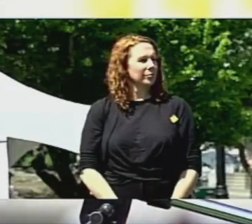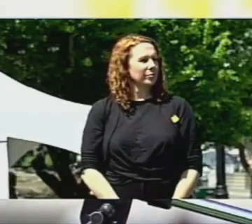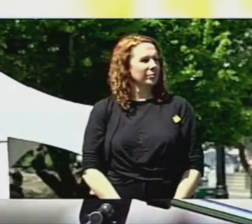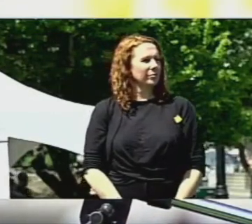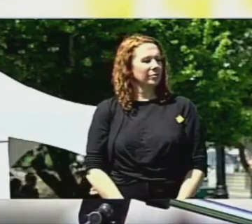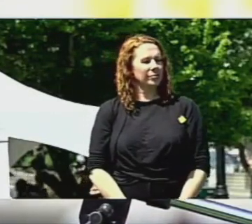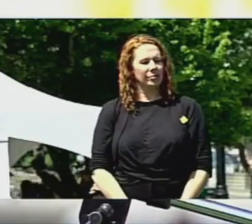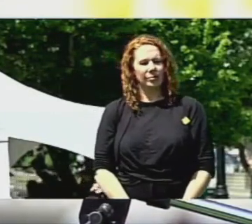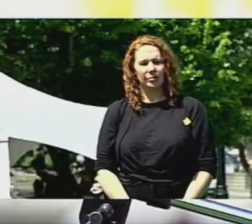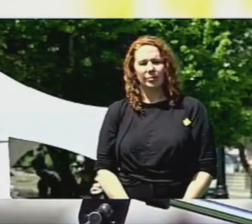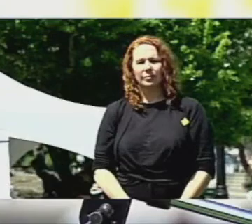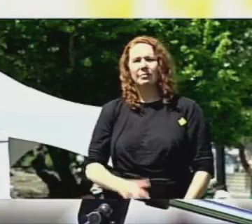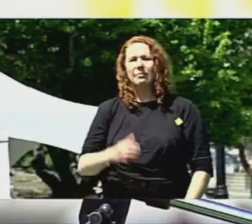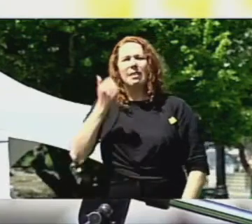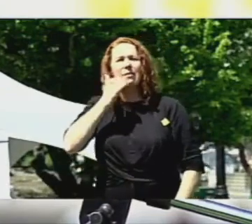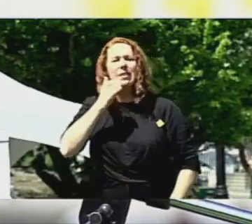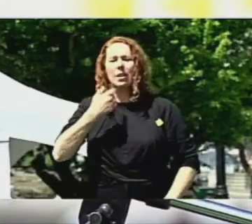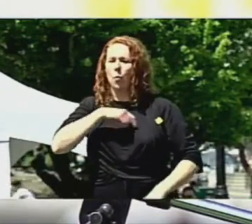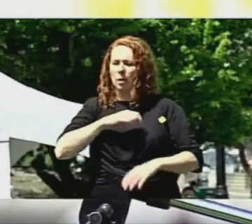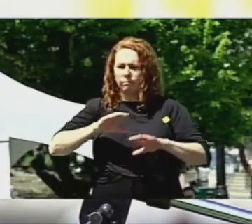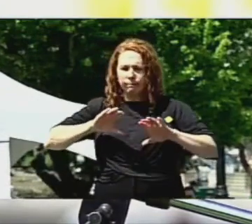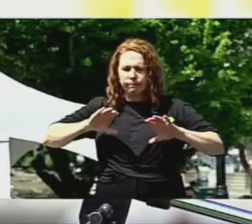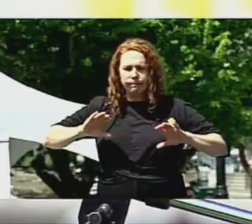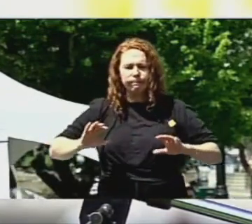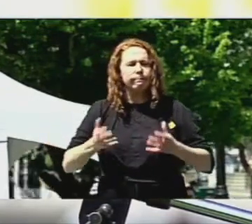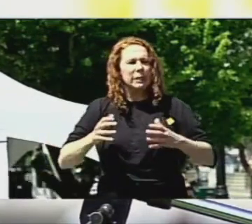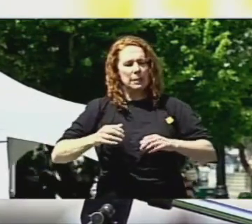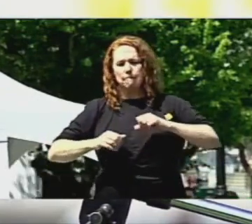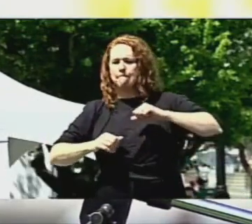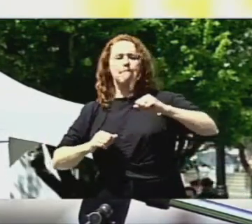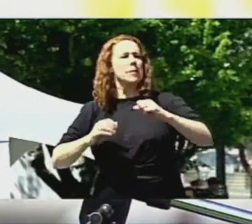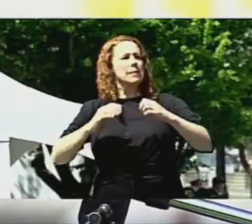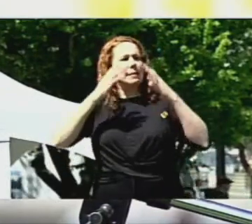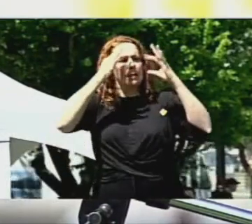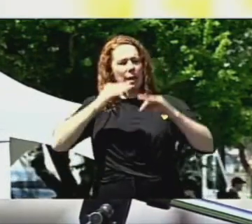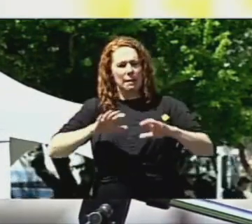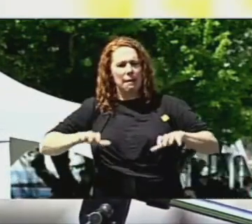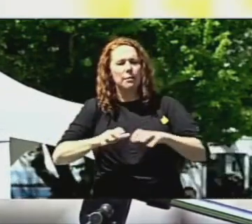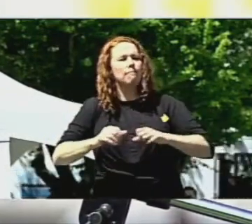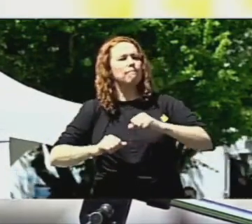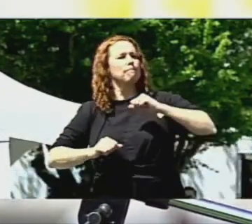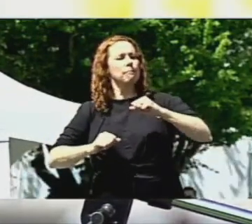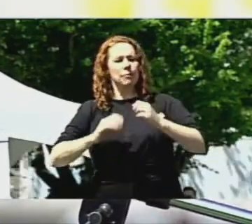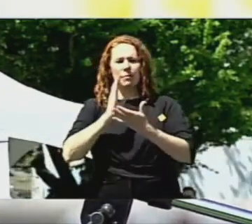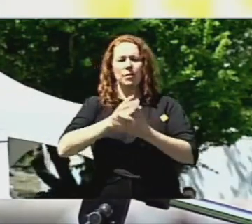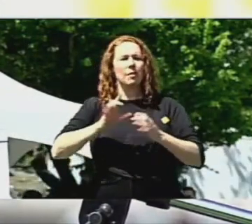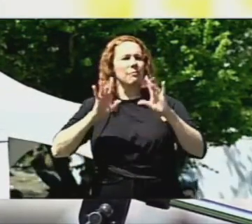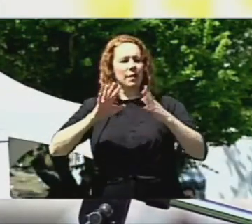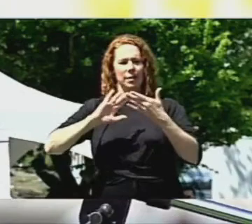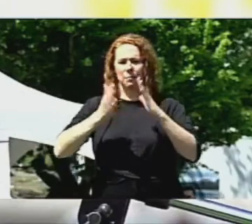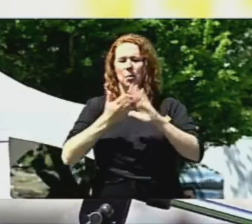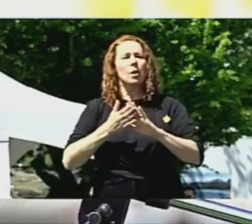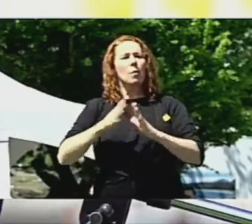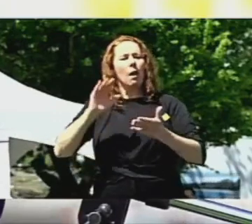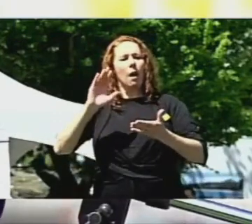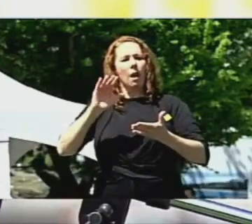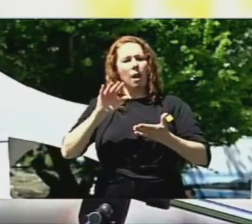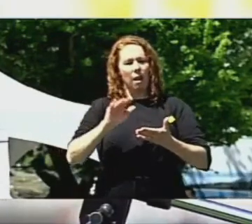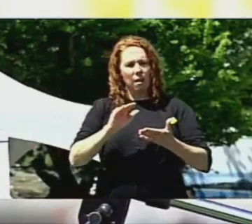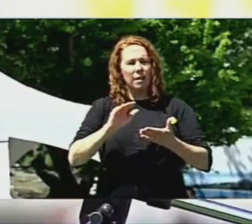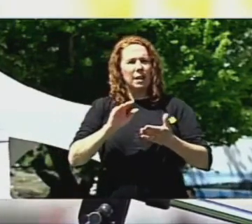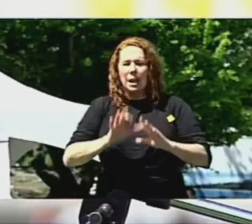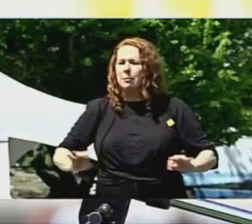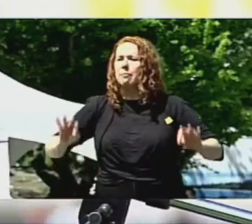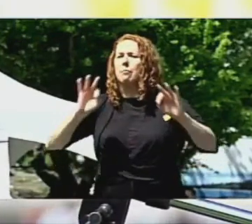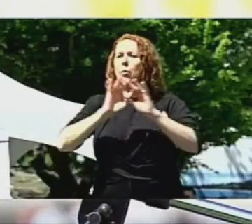Every day that we stand up and take action together, we're a little further down the path of ending violence in our communities, and we can only do it in